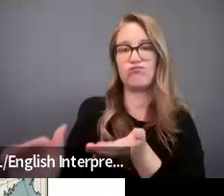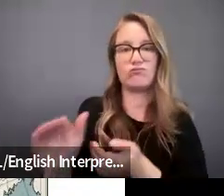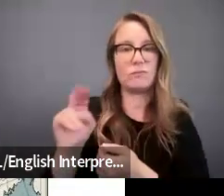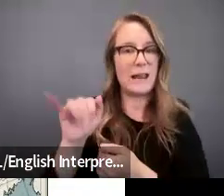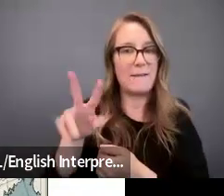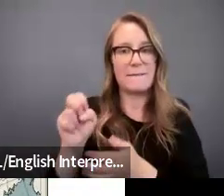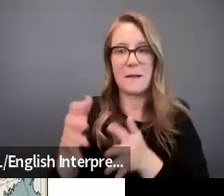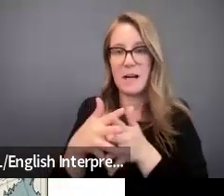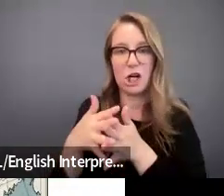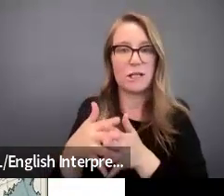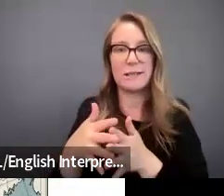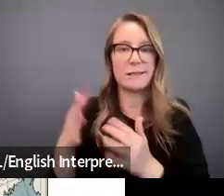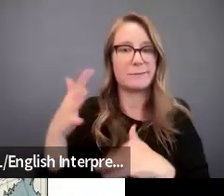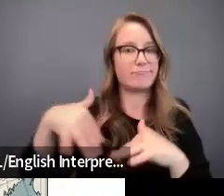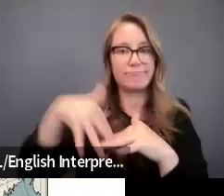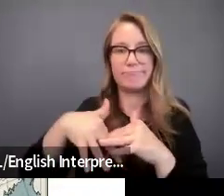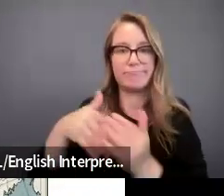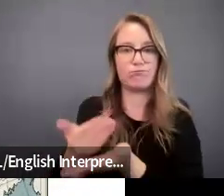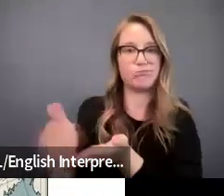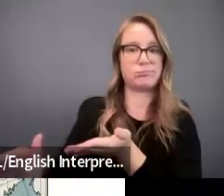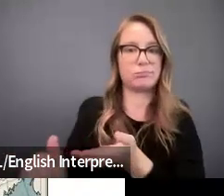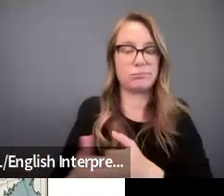Native Americans.